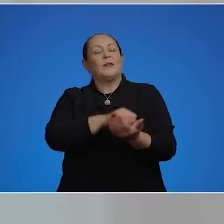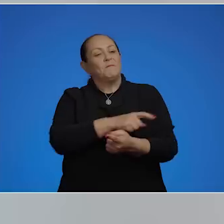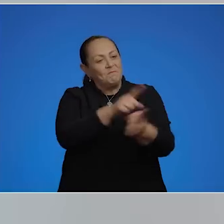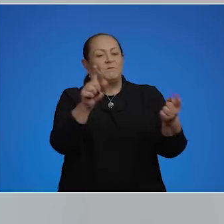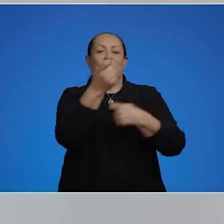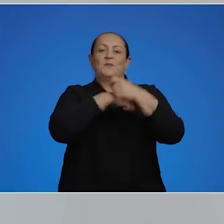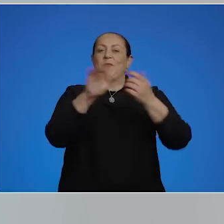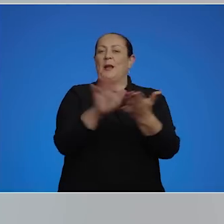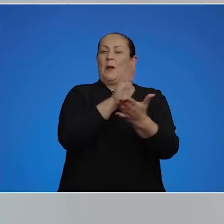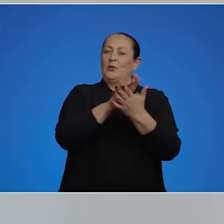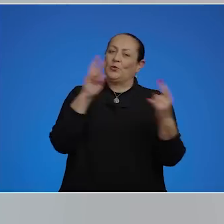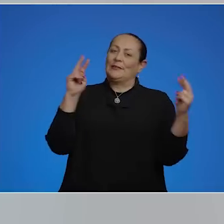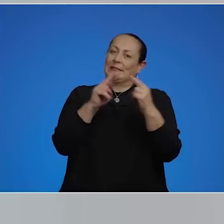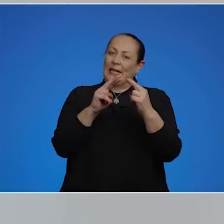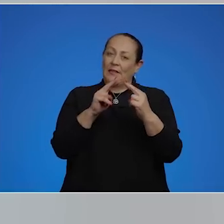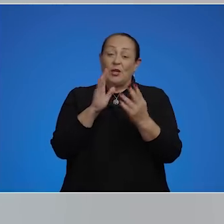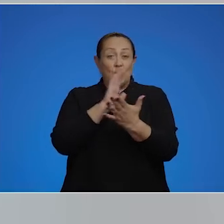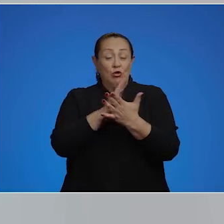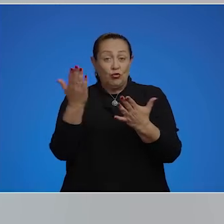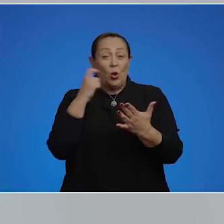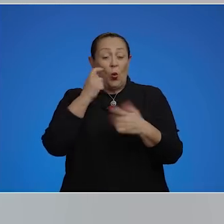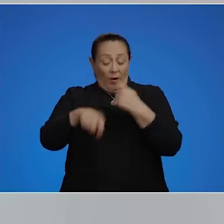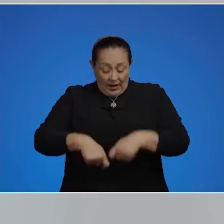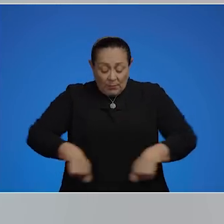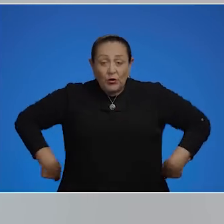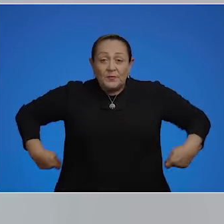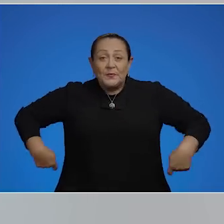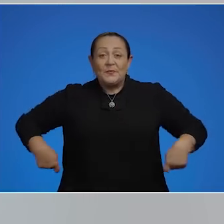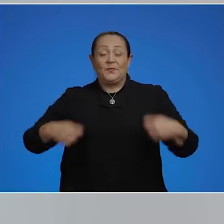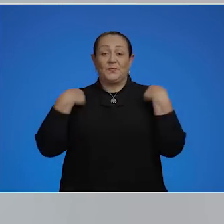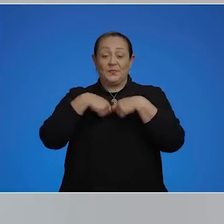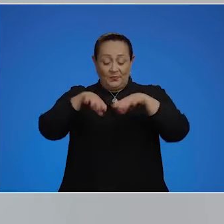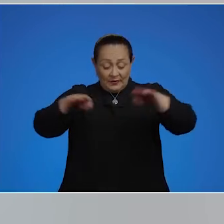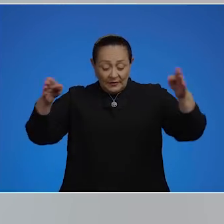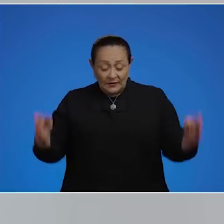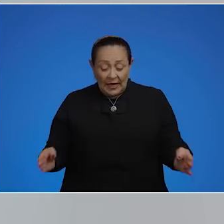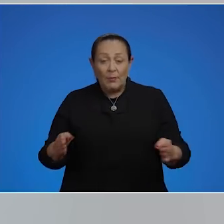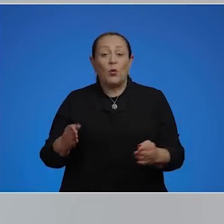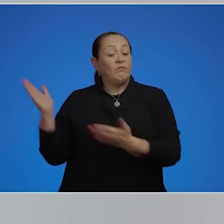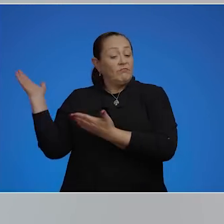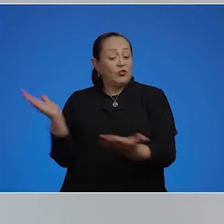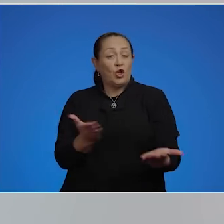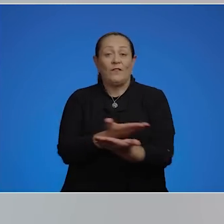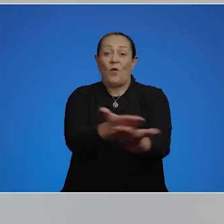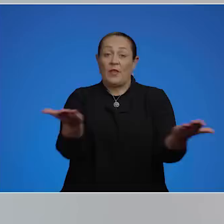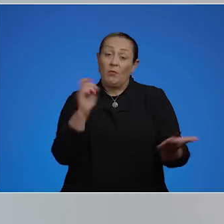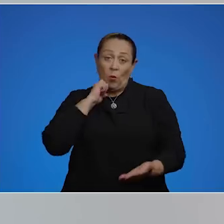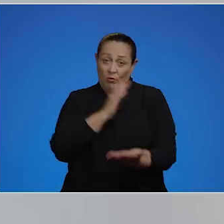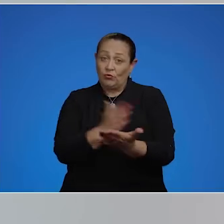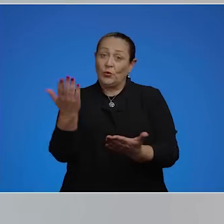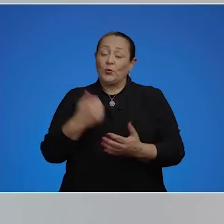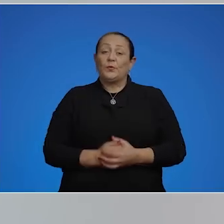I tell you solemnly, he will put on an apron, sit them down at table, and wait on them.